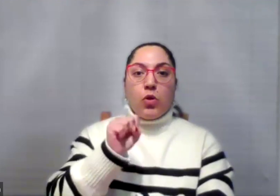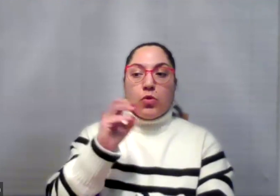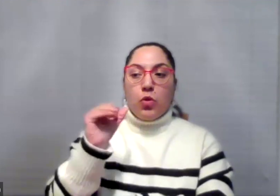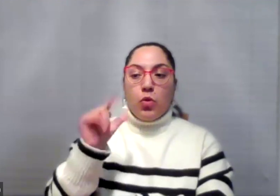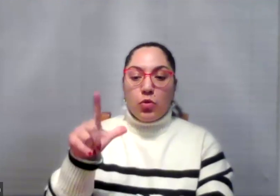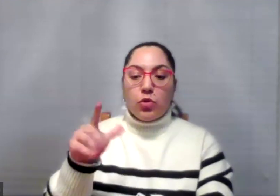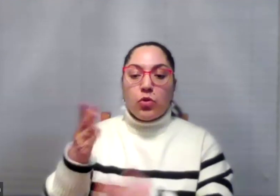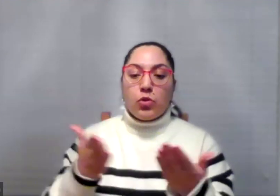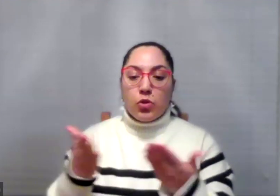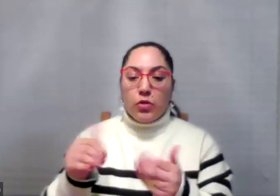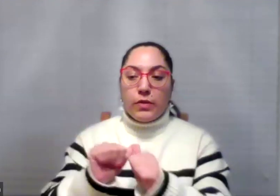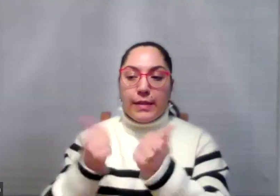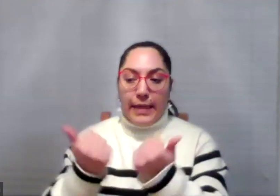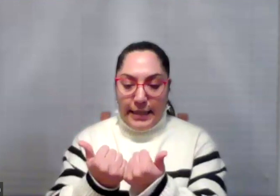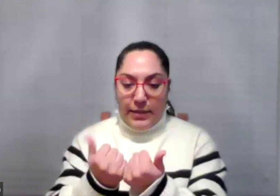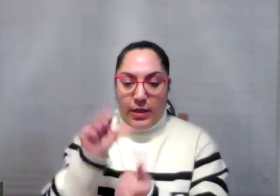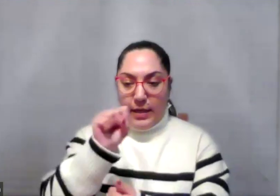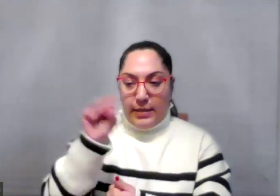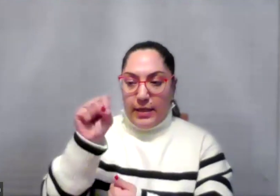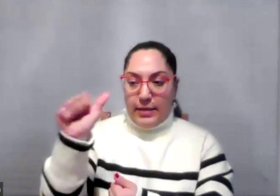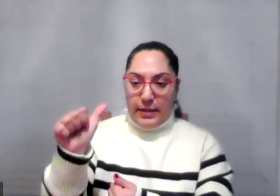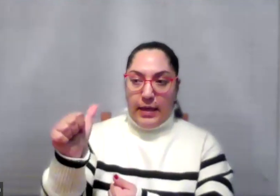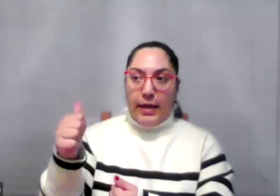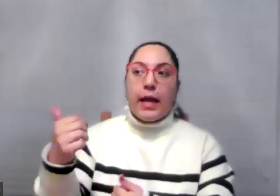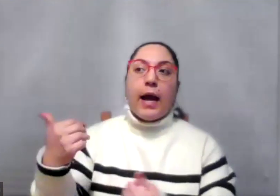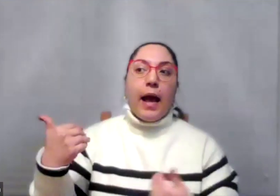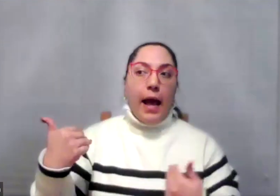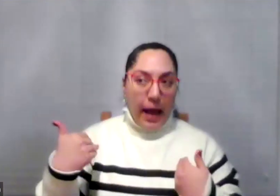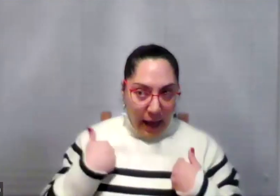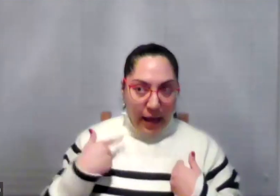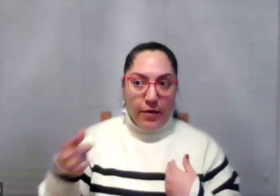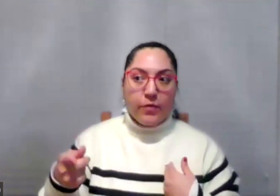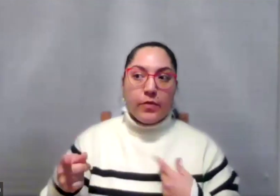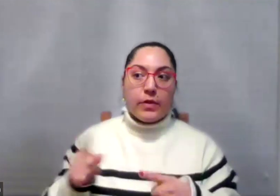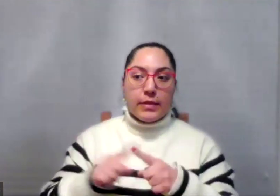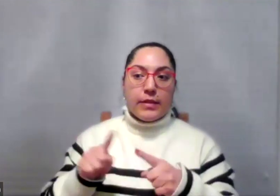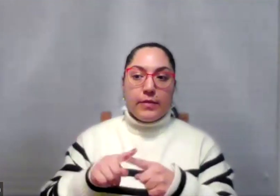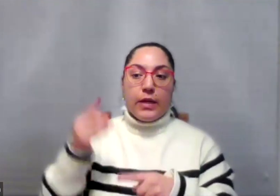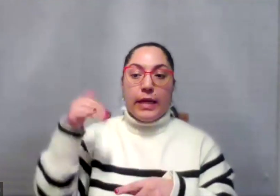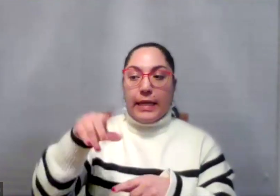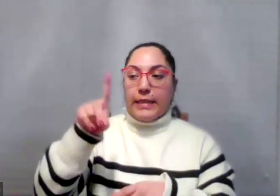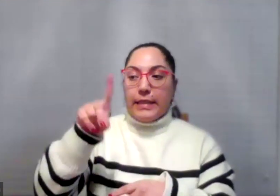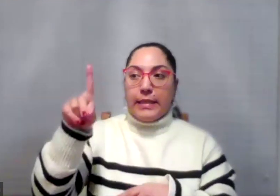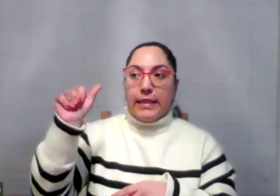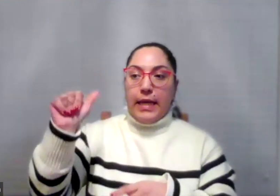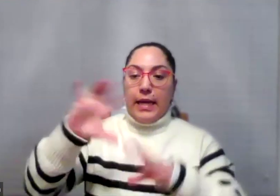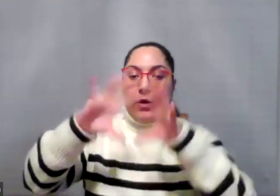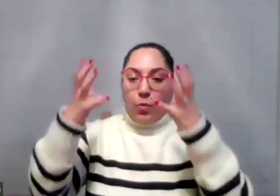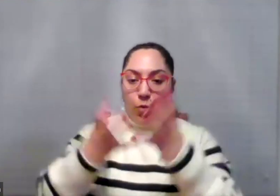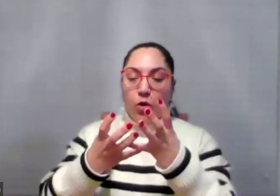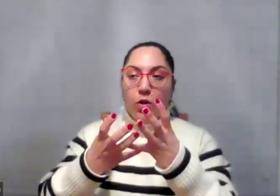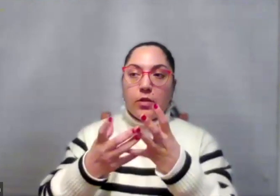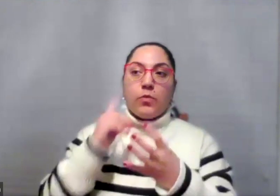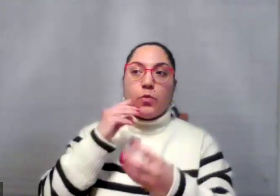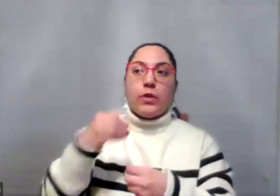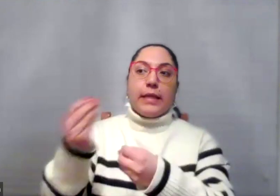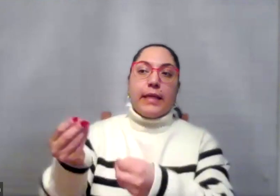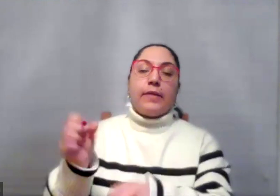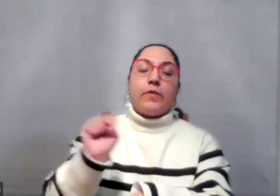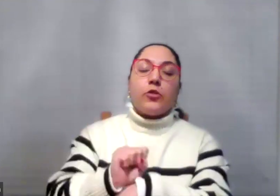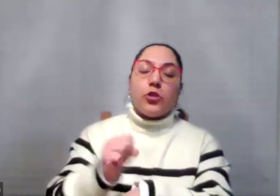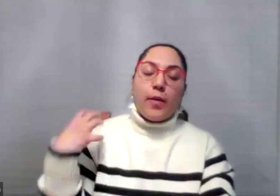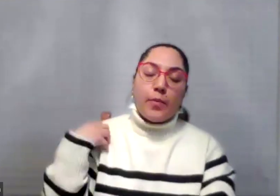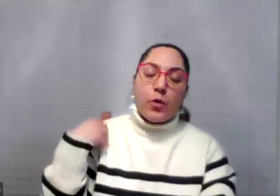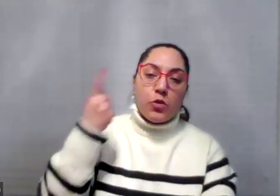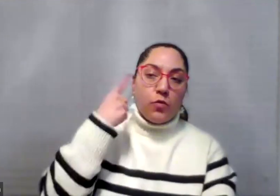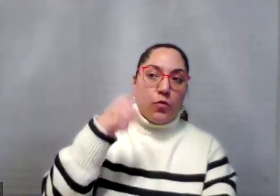coaches. There's a whole list of providers in the DDA world that DDA gives them money to provide job coaching